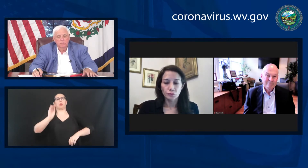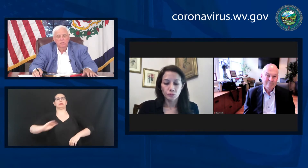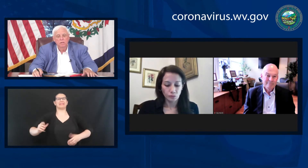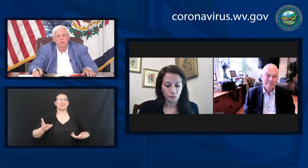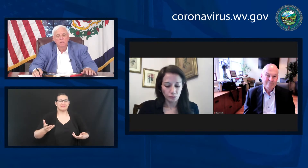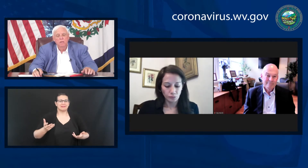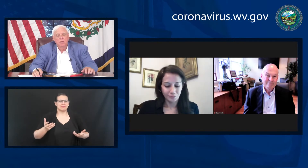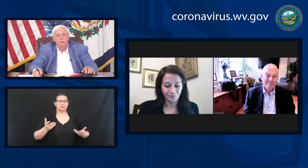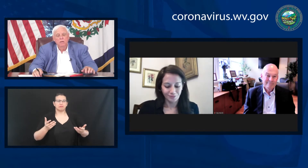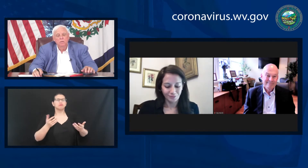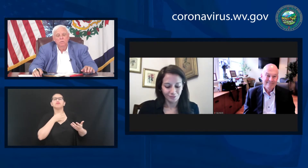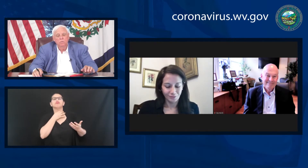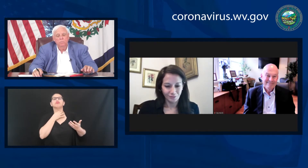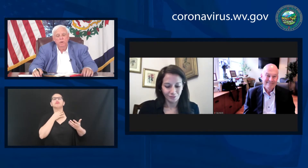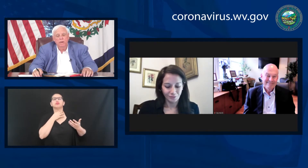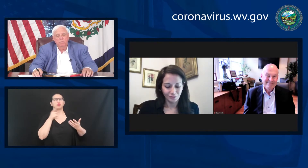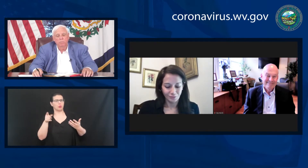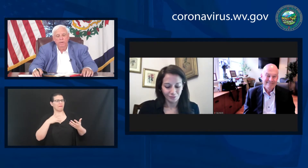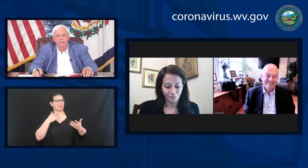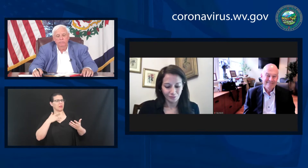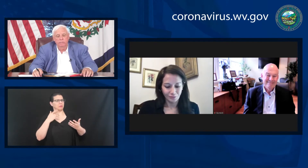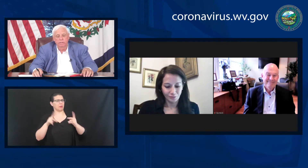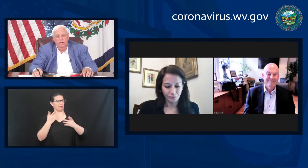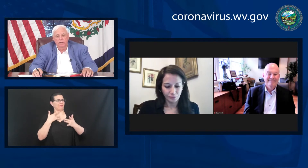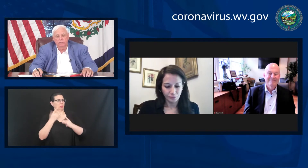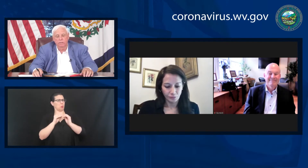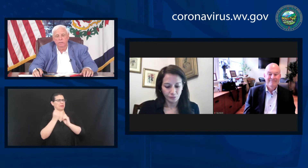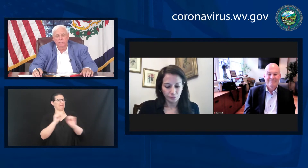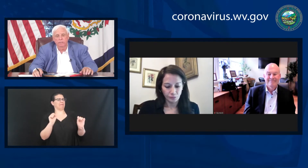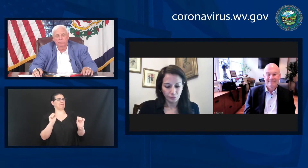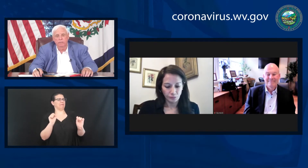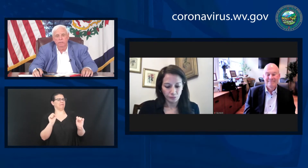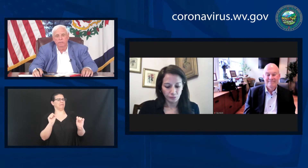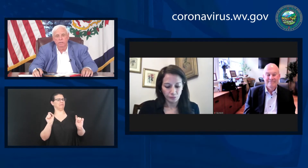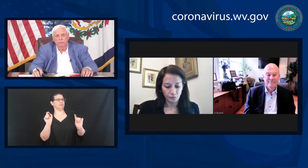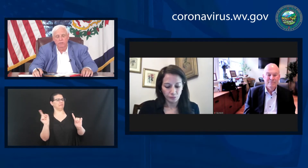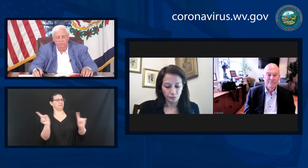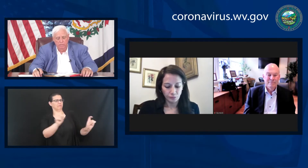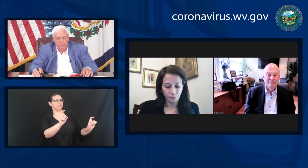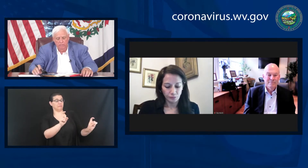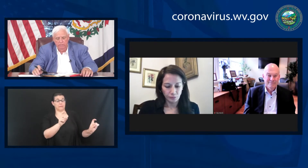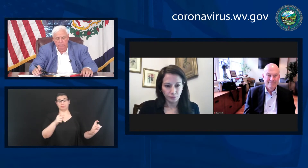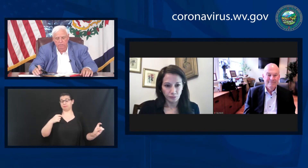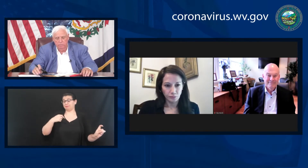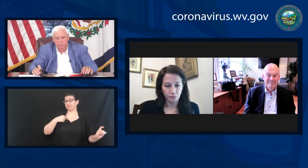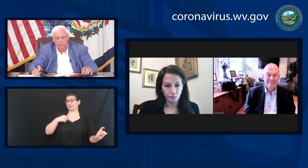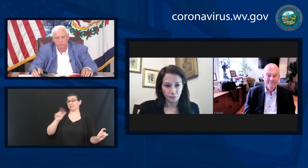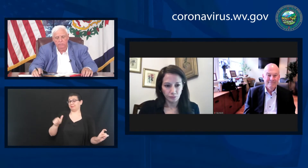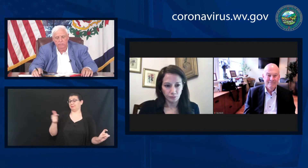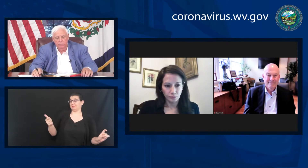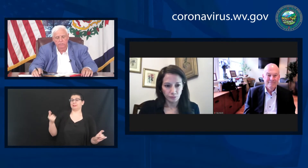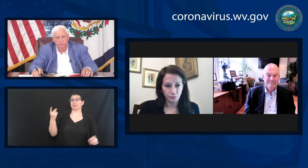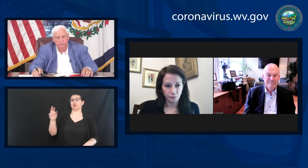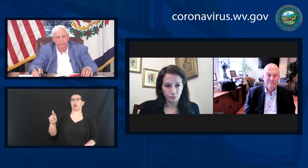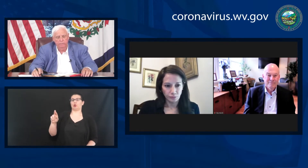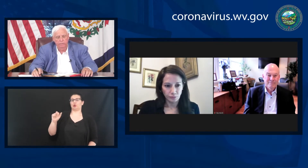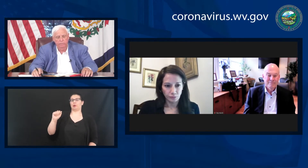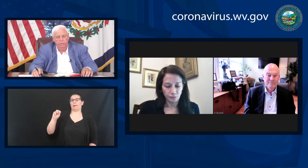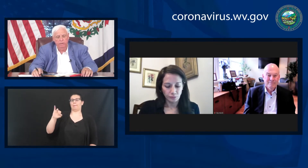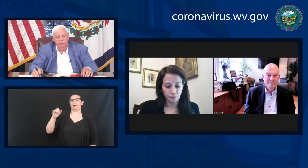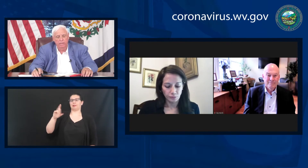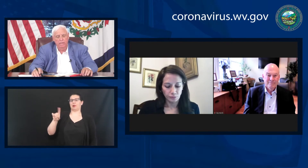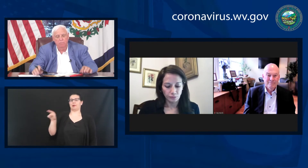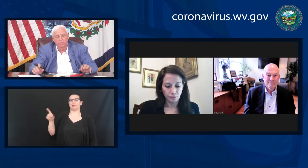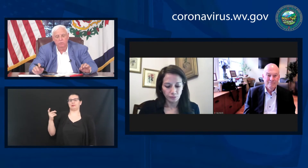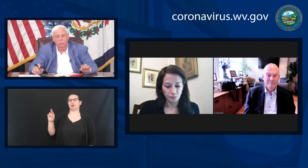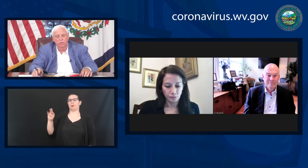doctors? Well, Paul, I'm going to pass to the docs on this, and Dr. Amjad and Dr. Marsh can answer this